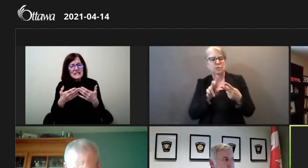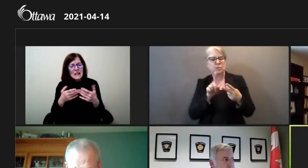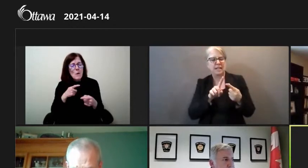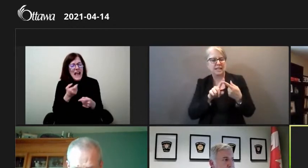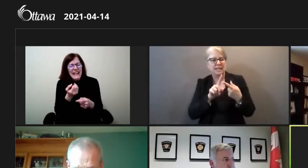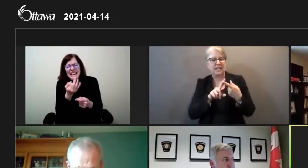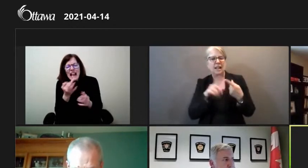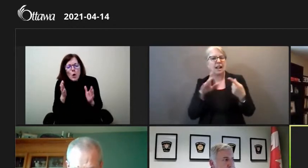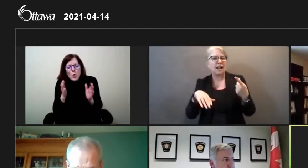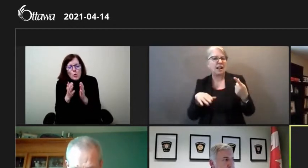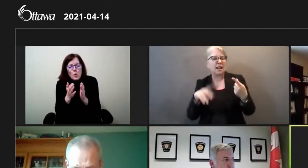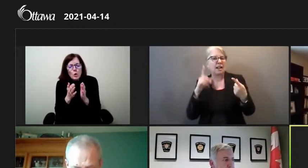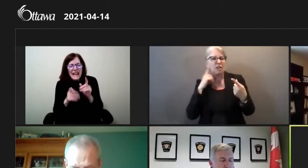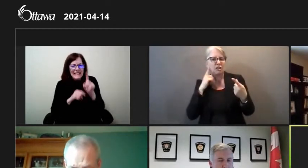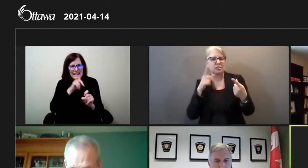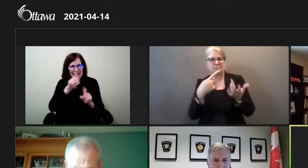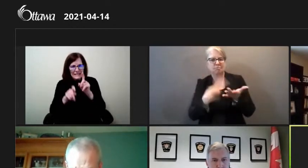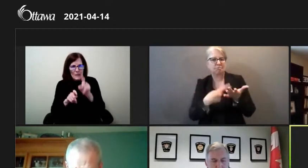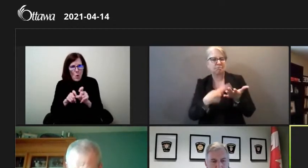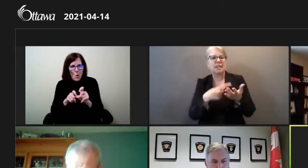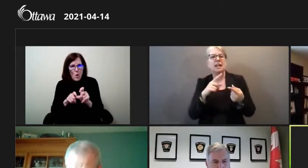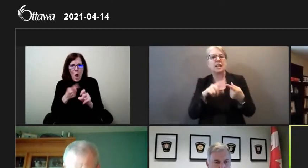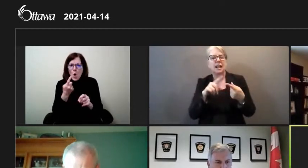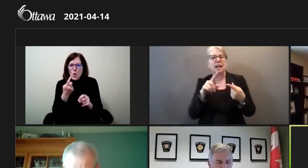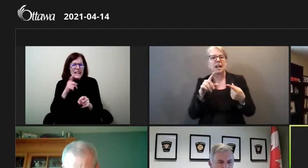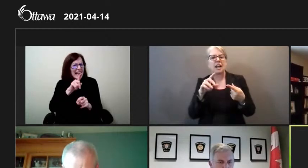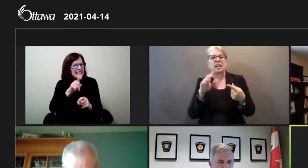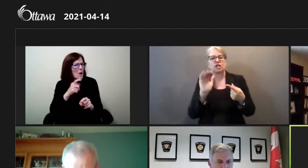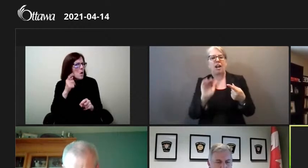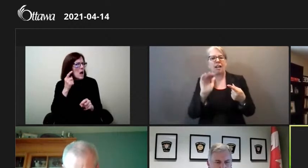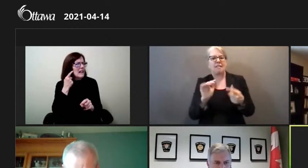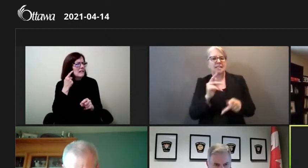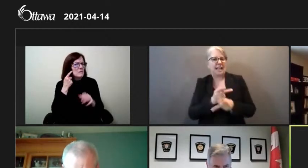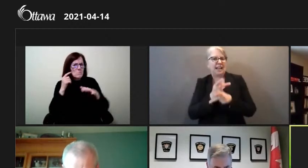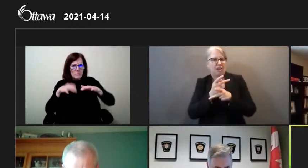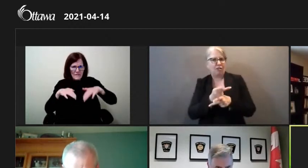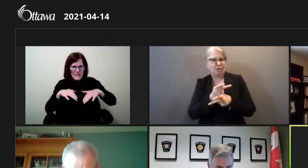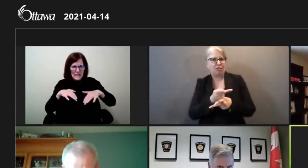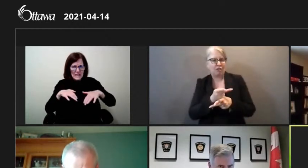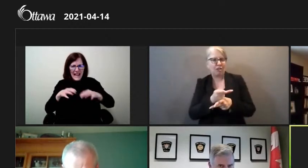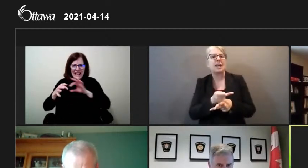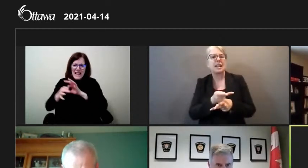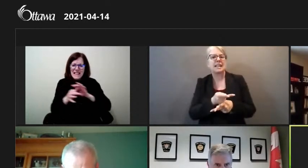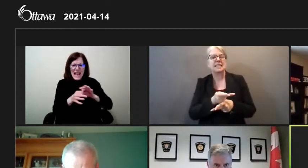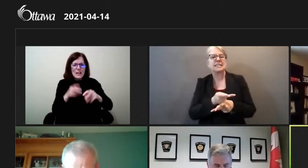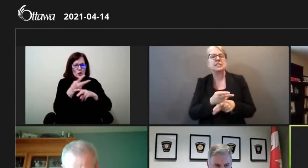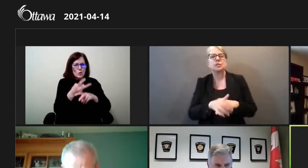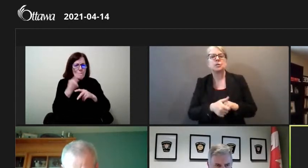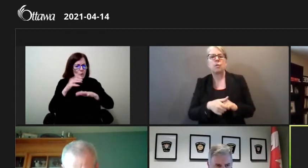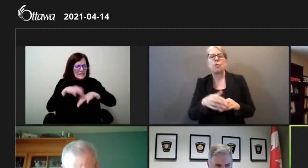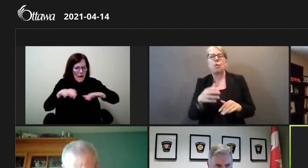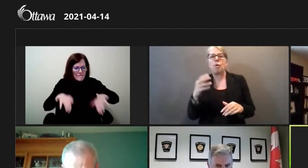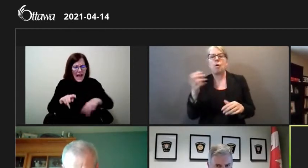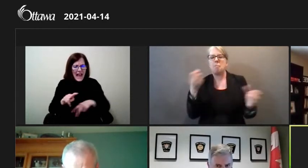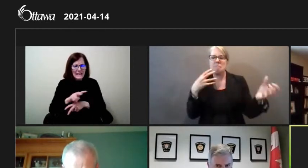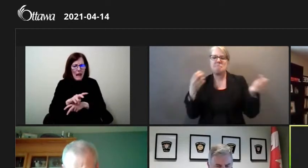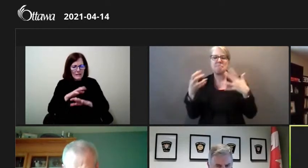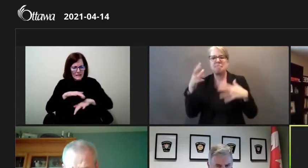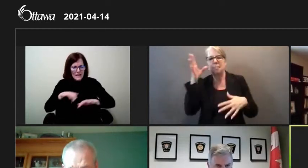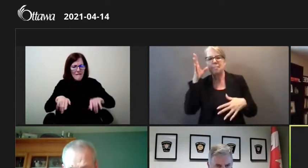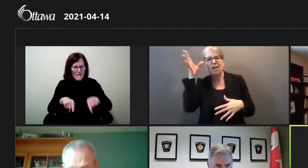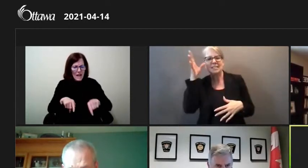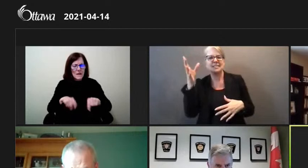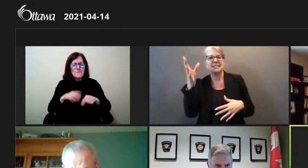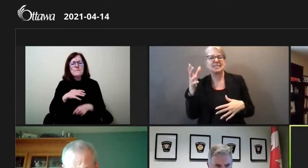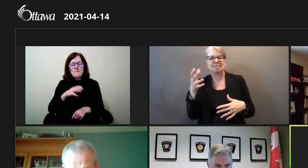that I haven't heard mentioned yet is with respect to childcare. So I'm hearing from parents getting questions